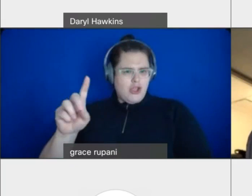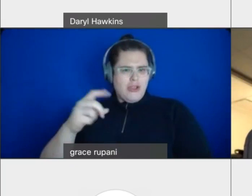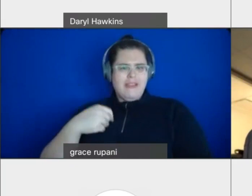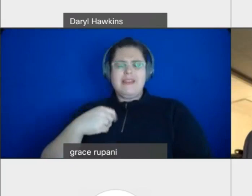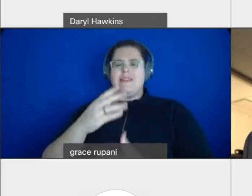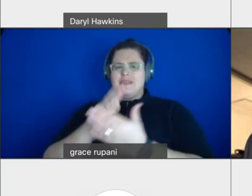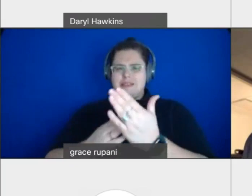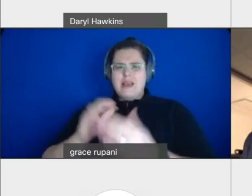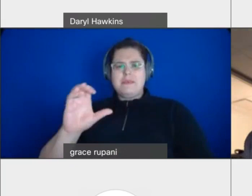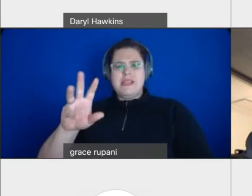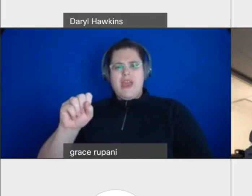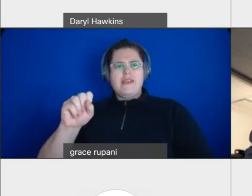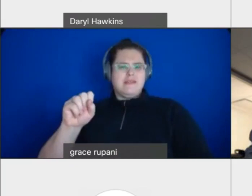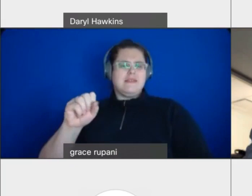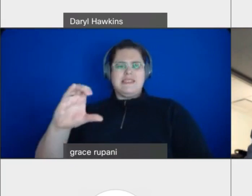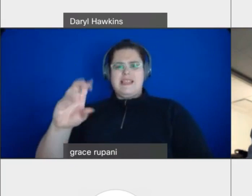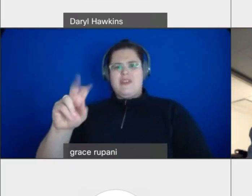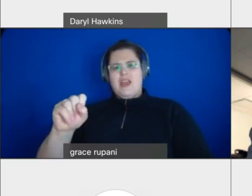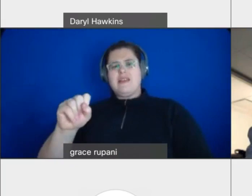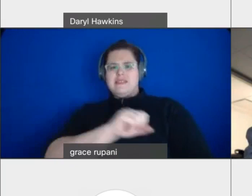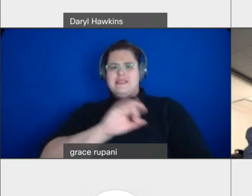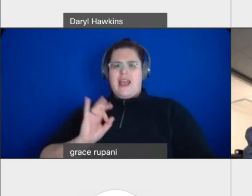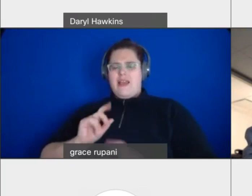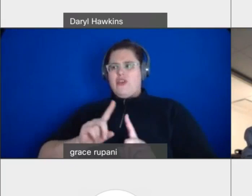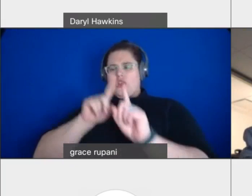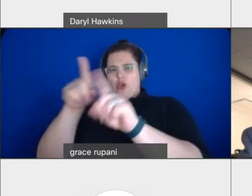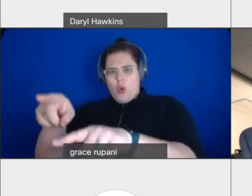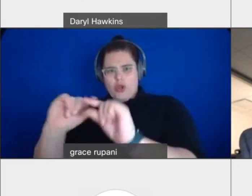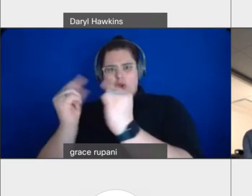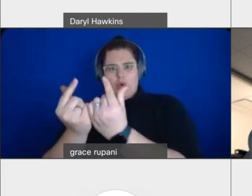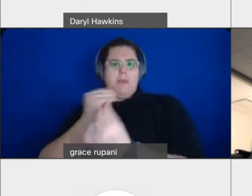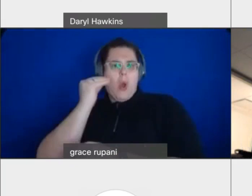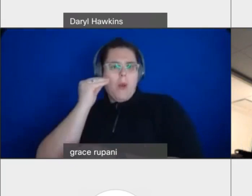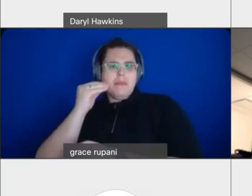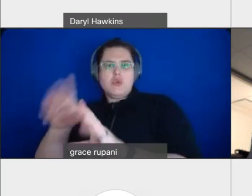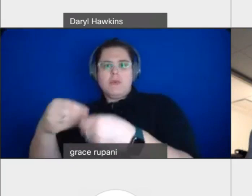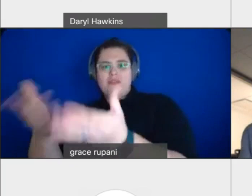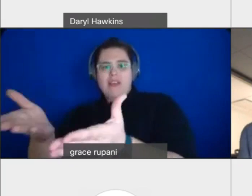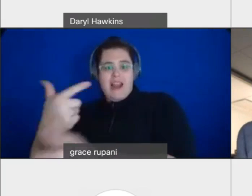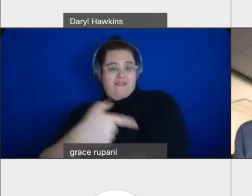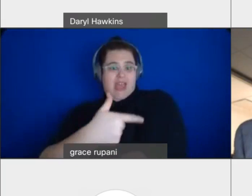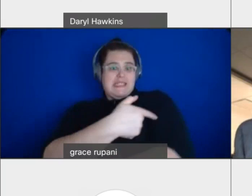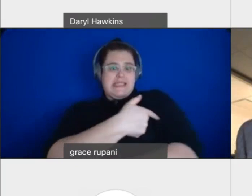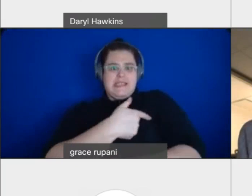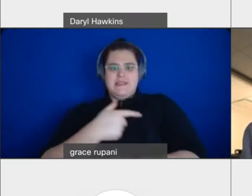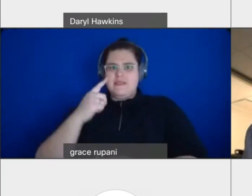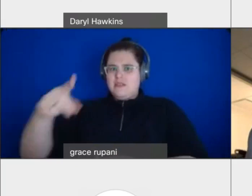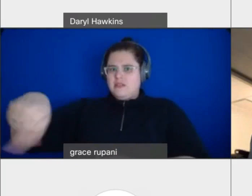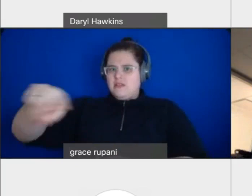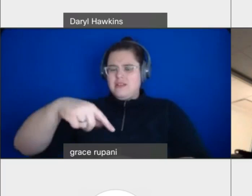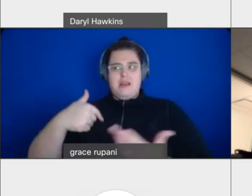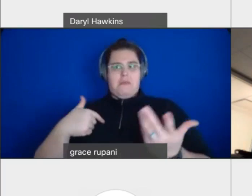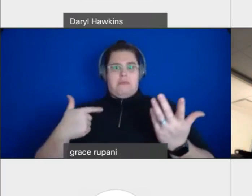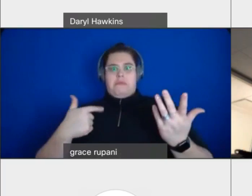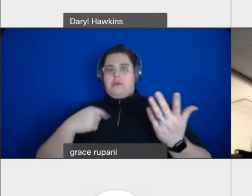residents. And I would say that is really incredible. I'm not aware of that occurring within